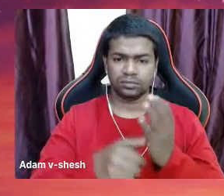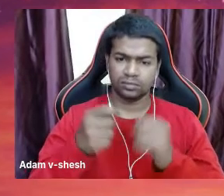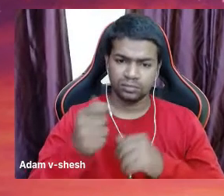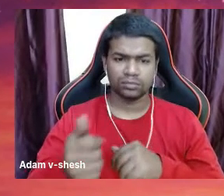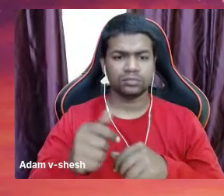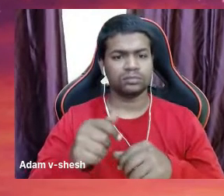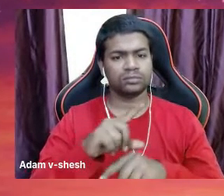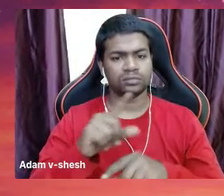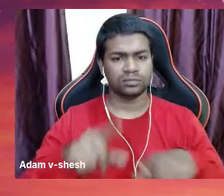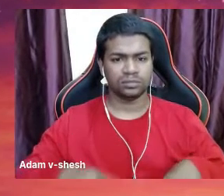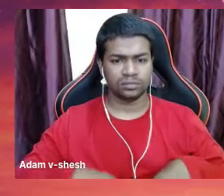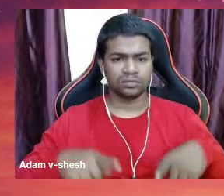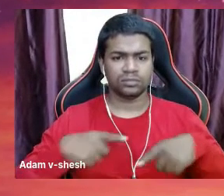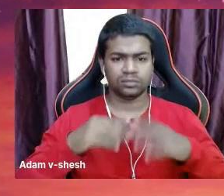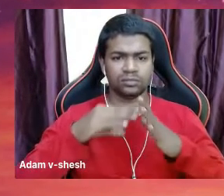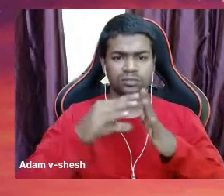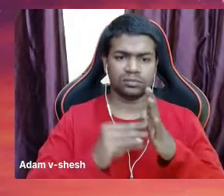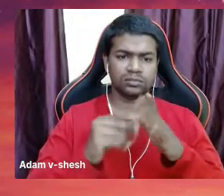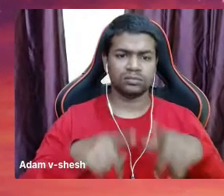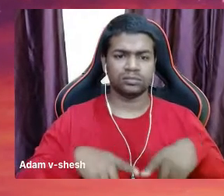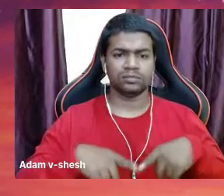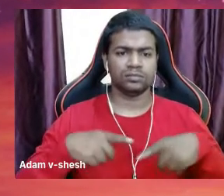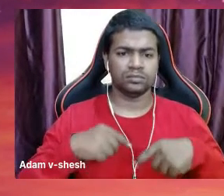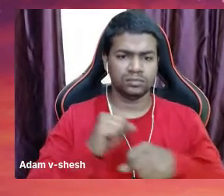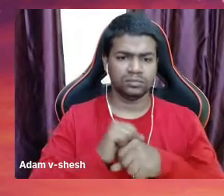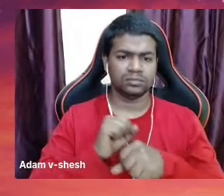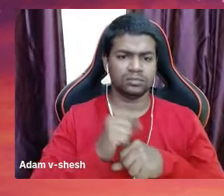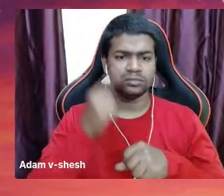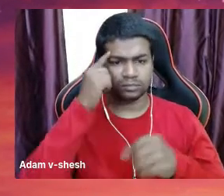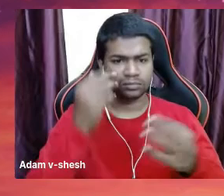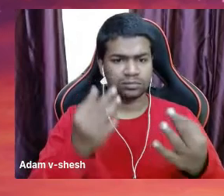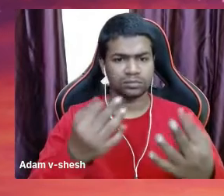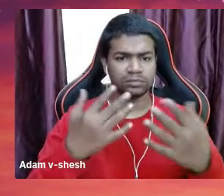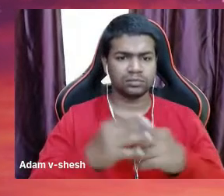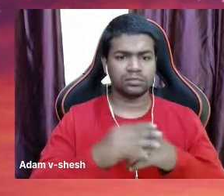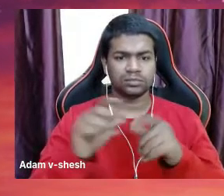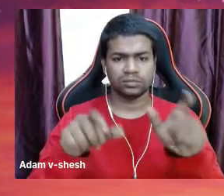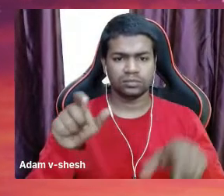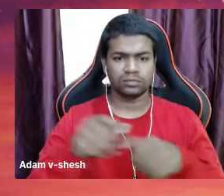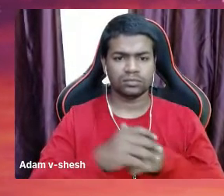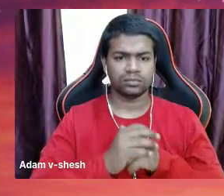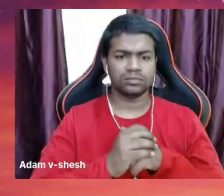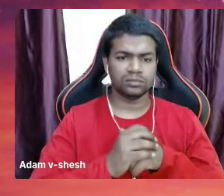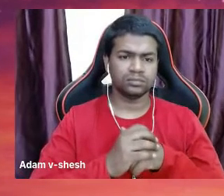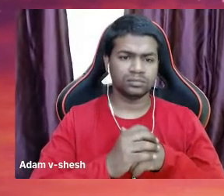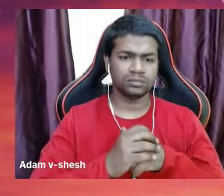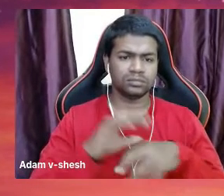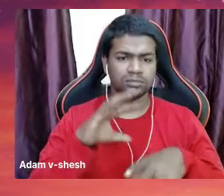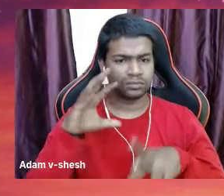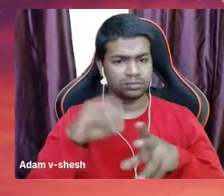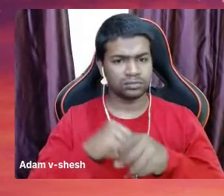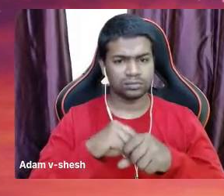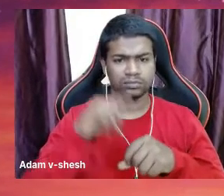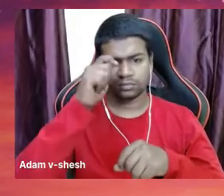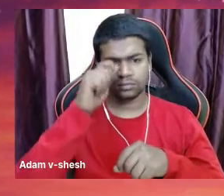lifestyle. There's low cost of living. You work with really smart people. Everything is English